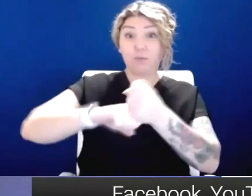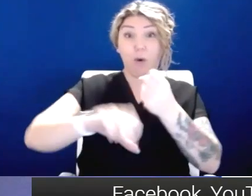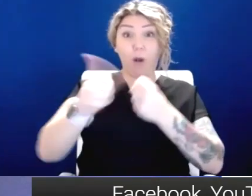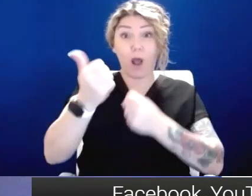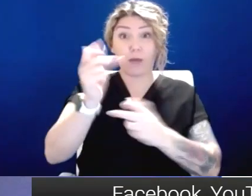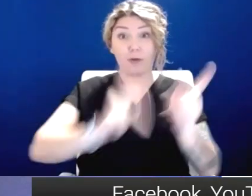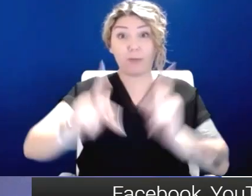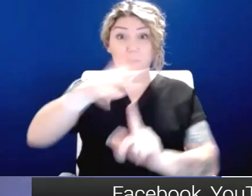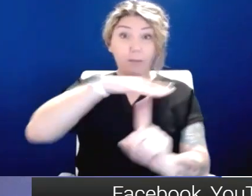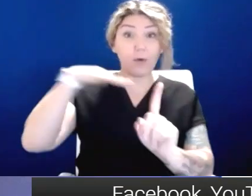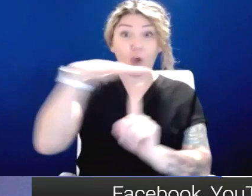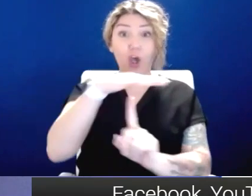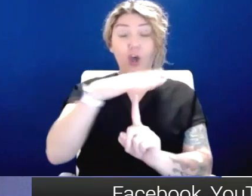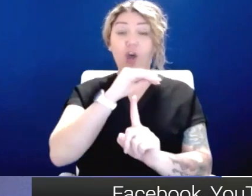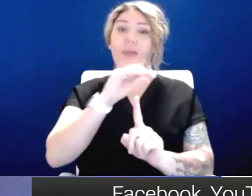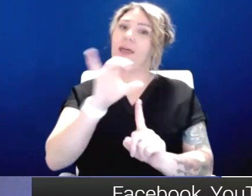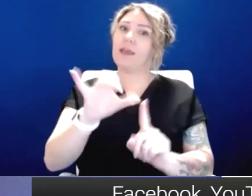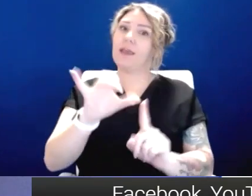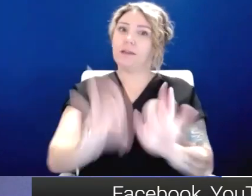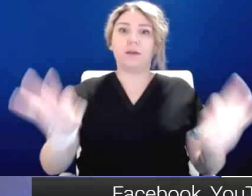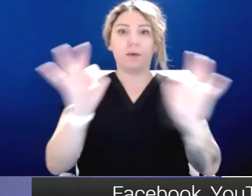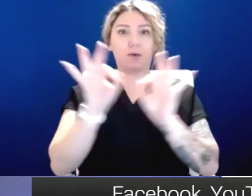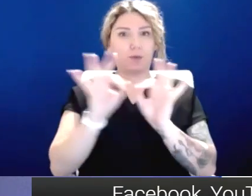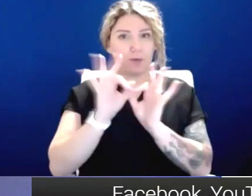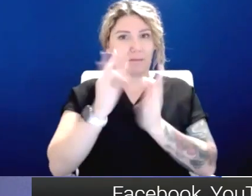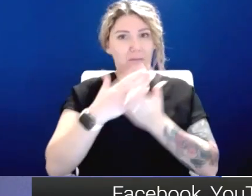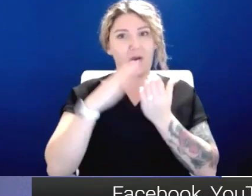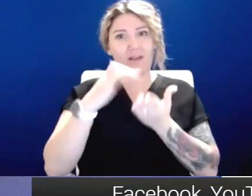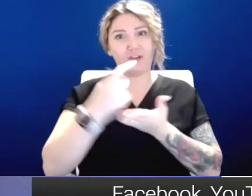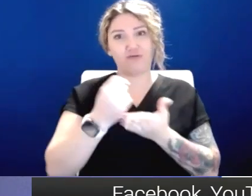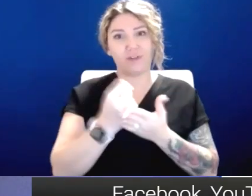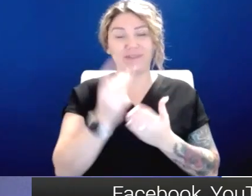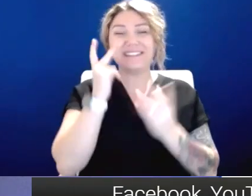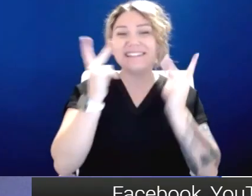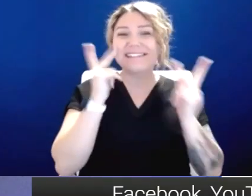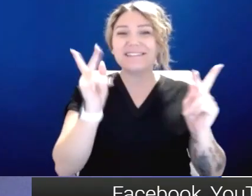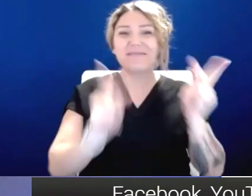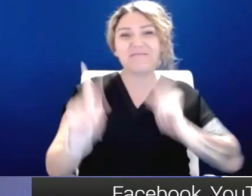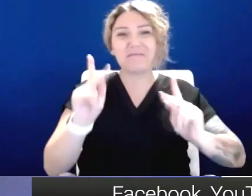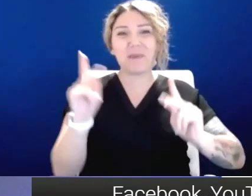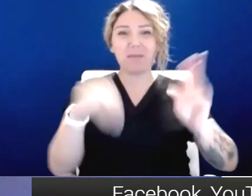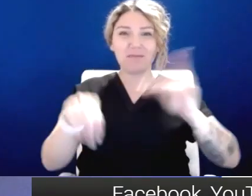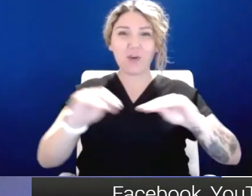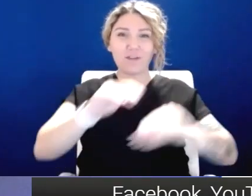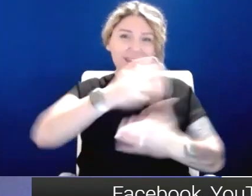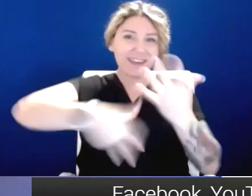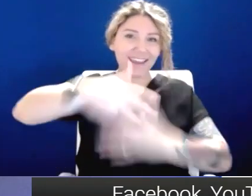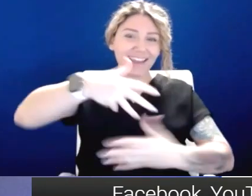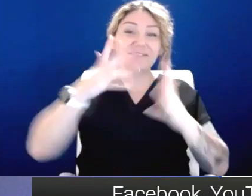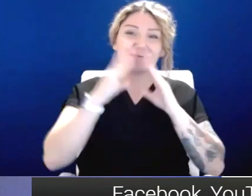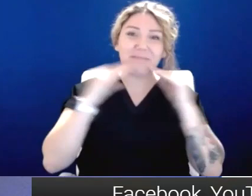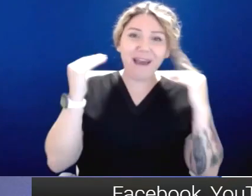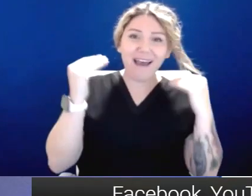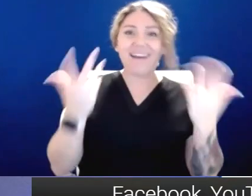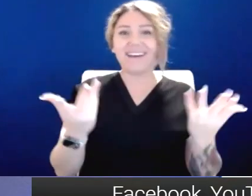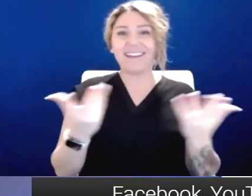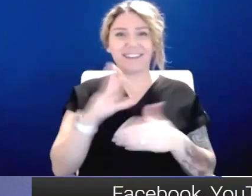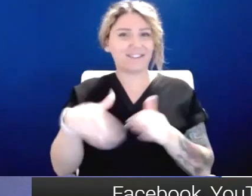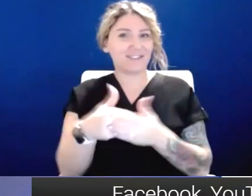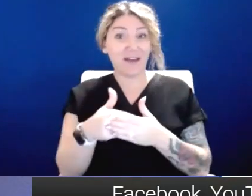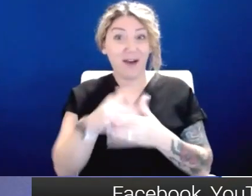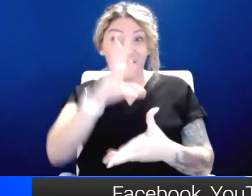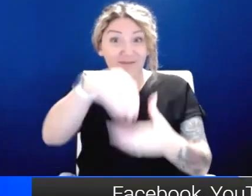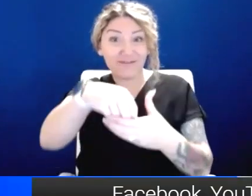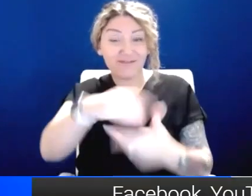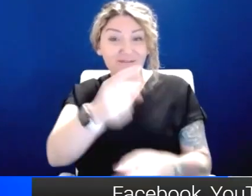that camaraderie. That has got to be part of the treatment, and just seeing people moving, interacting, smiling, it's all part of it, right? That's